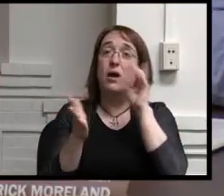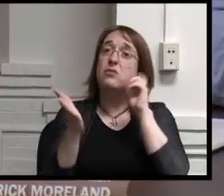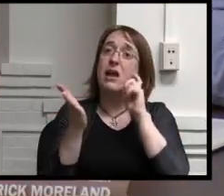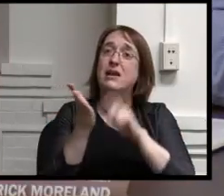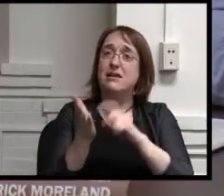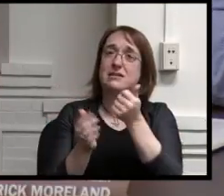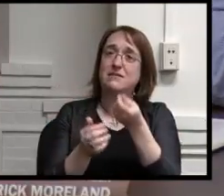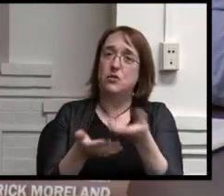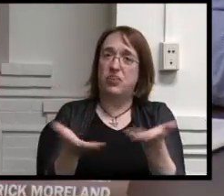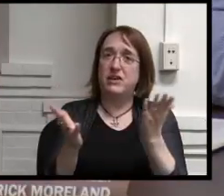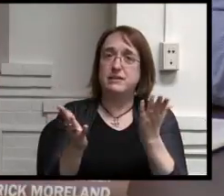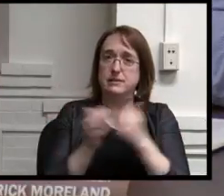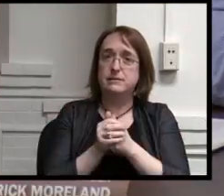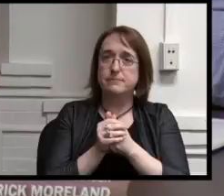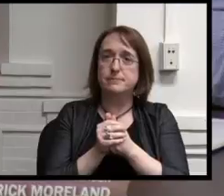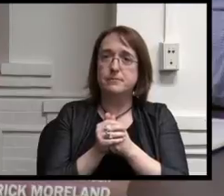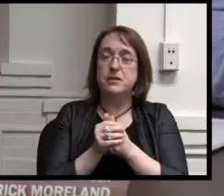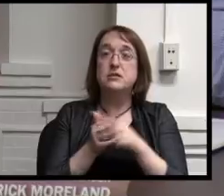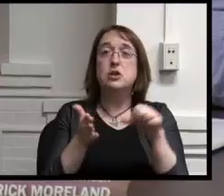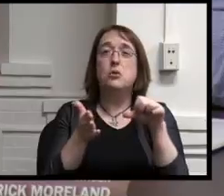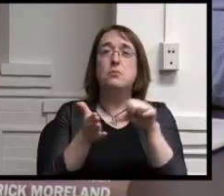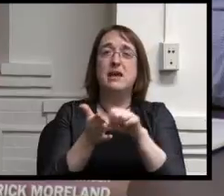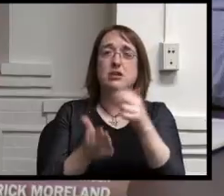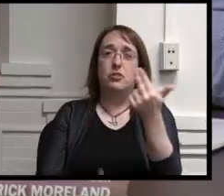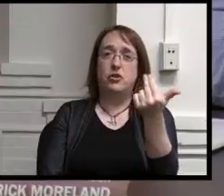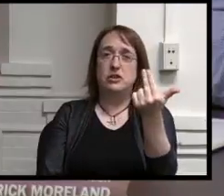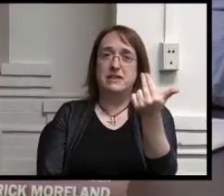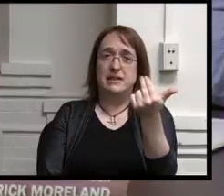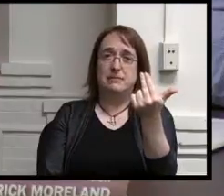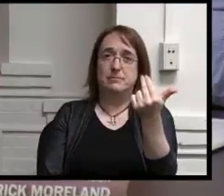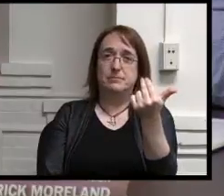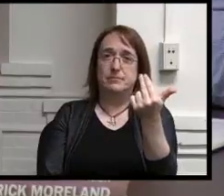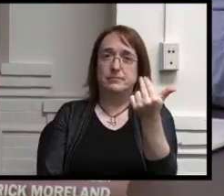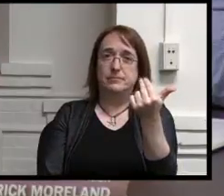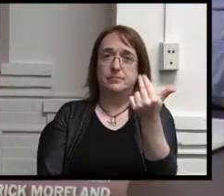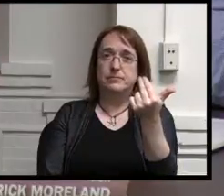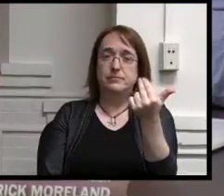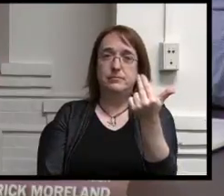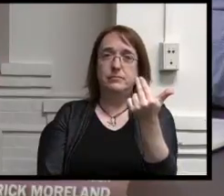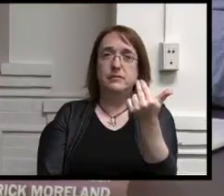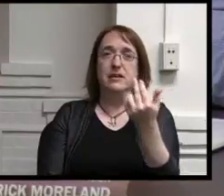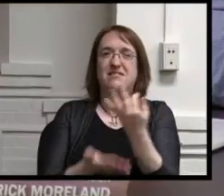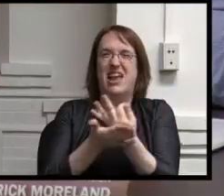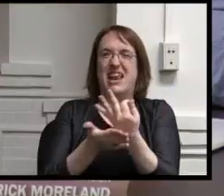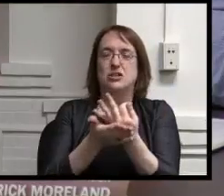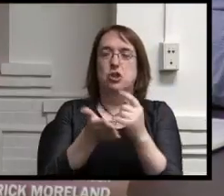things for you so you can just, if you turn to page 13 of the financial audit.